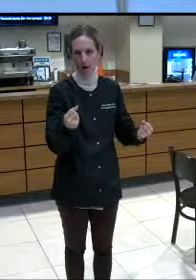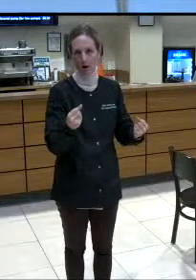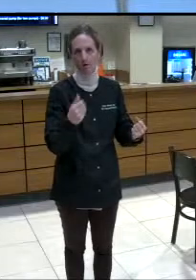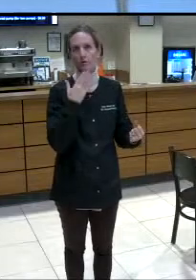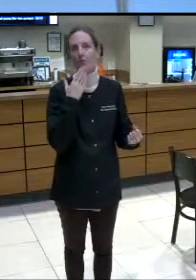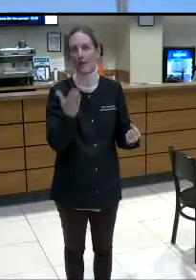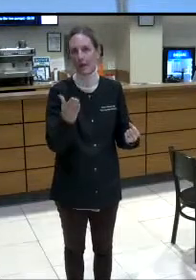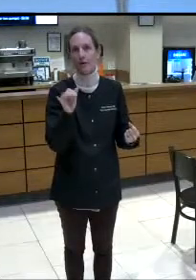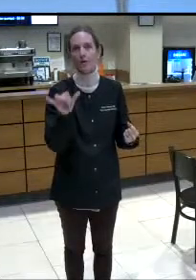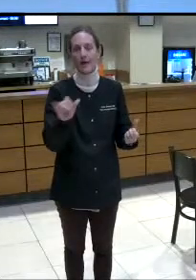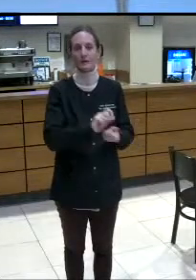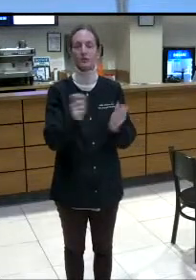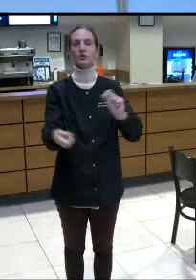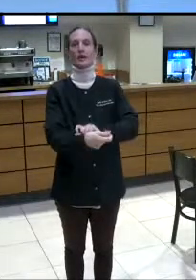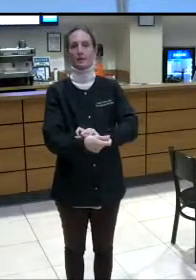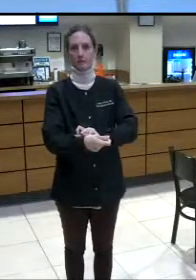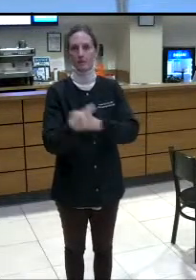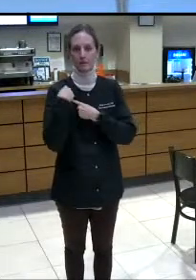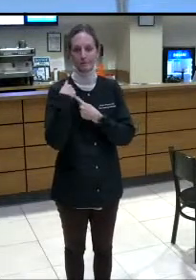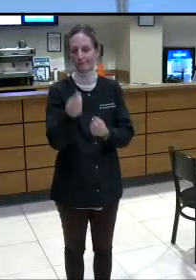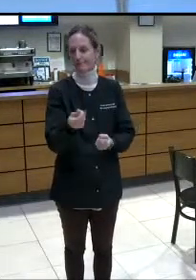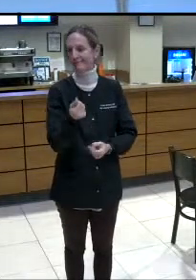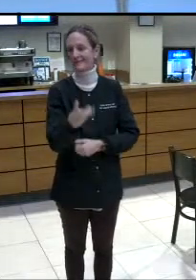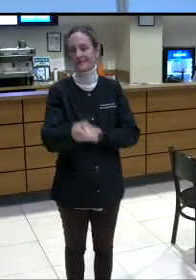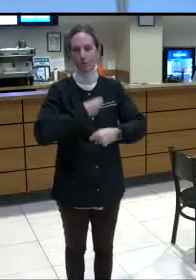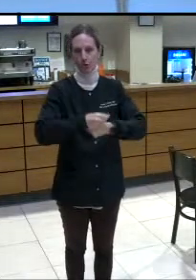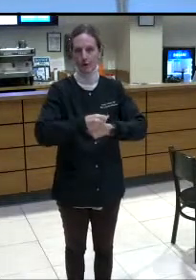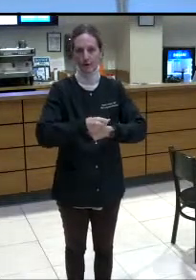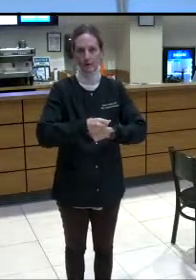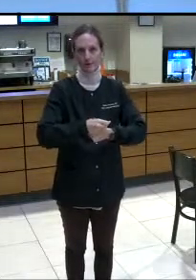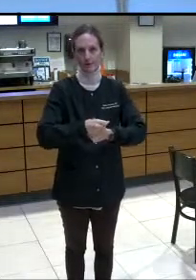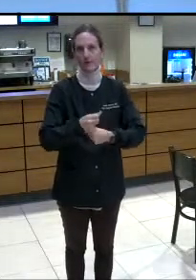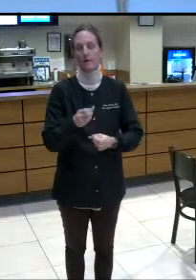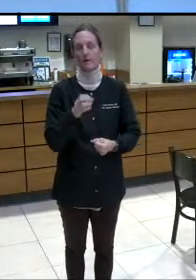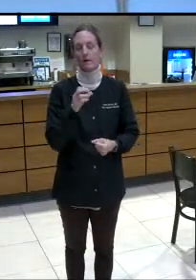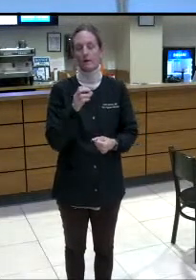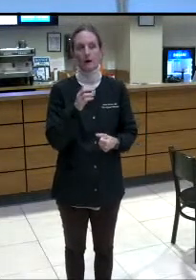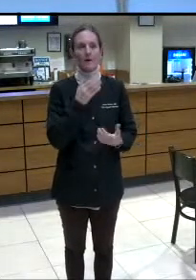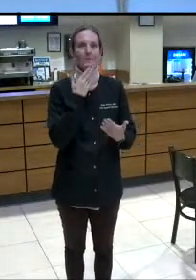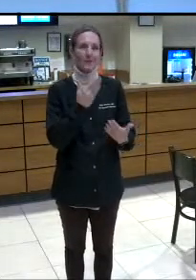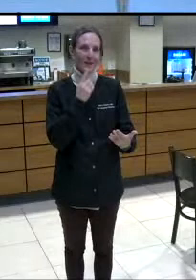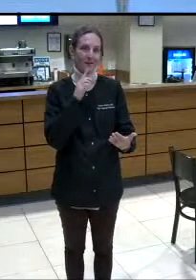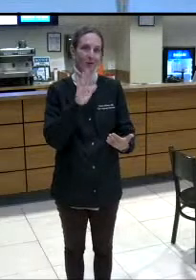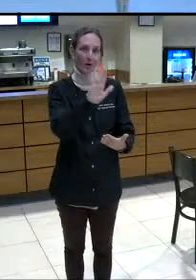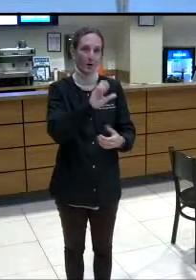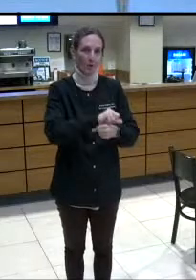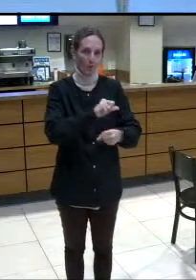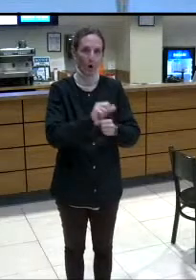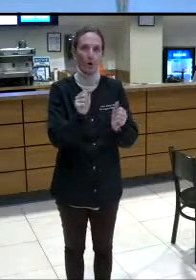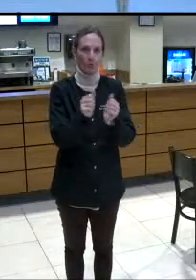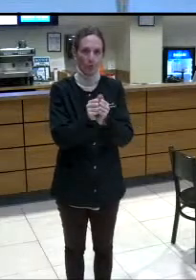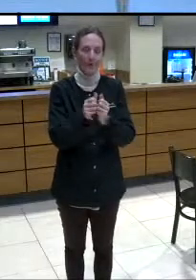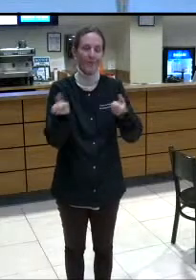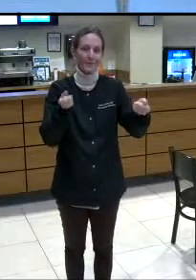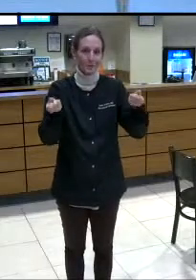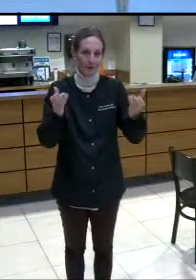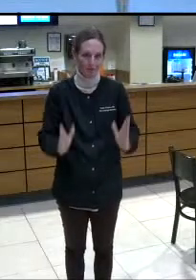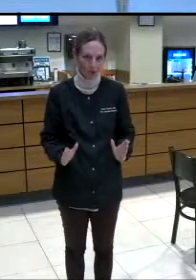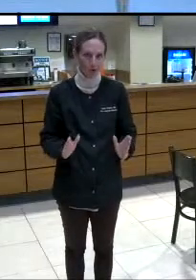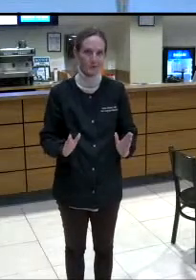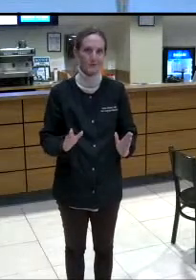that's a shift over the past several years. And also thank you for your work with the drivers